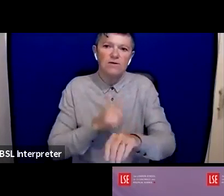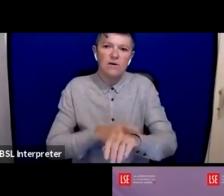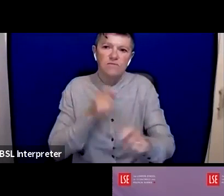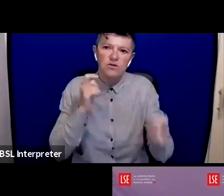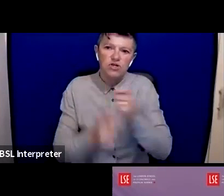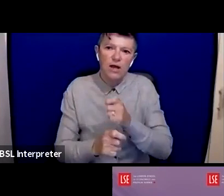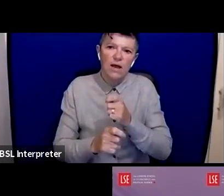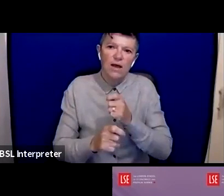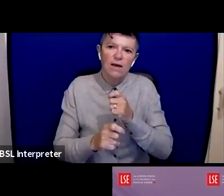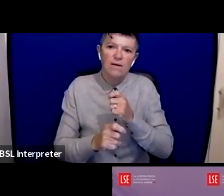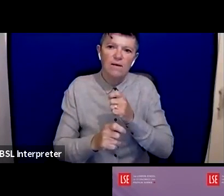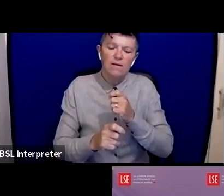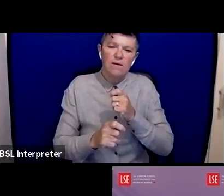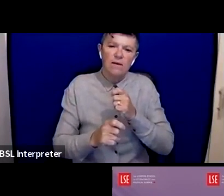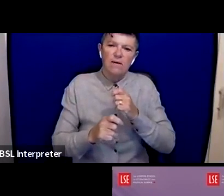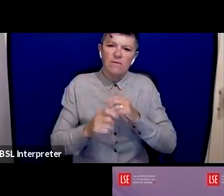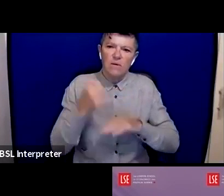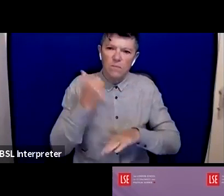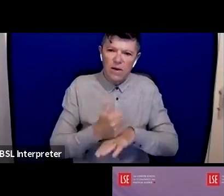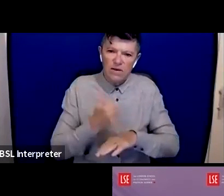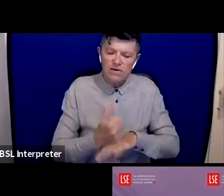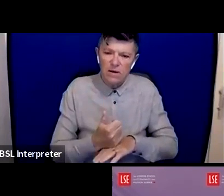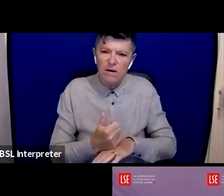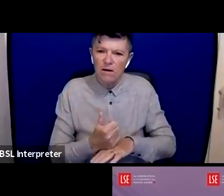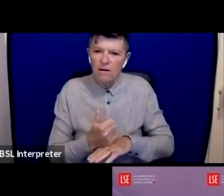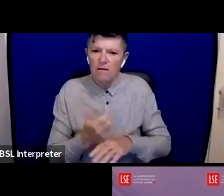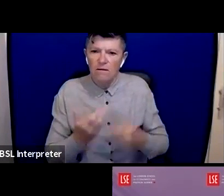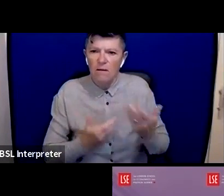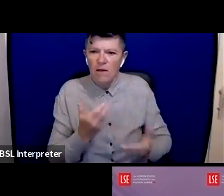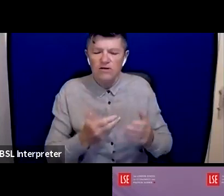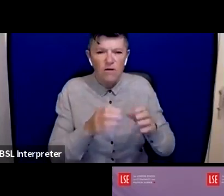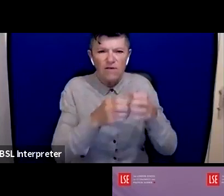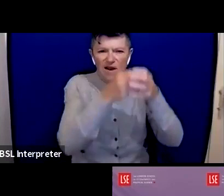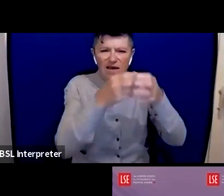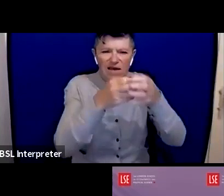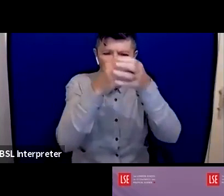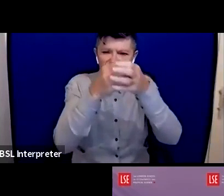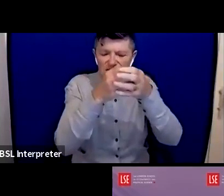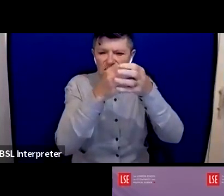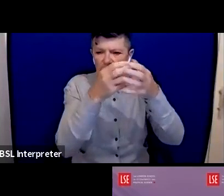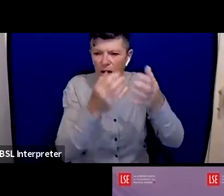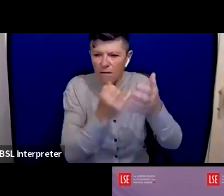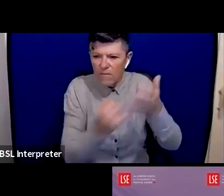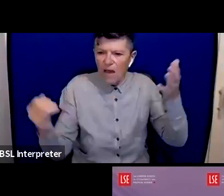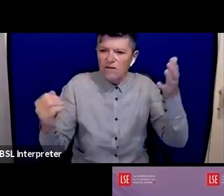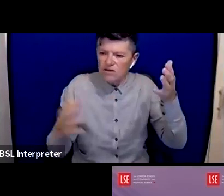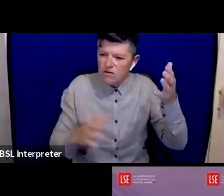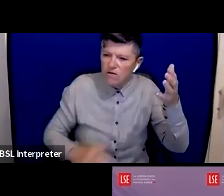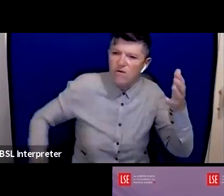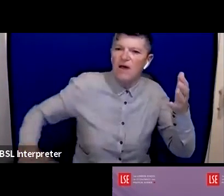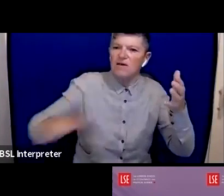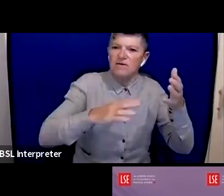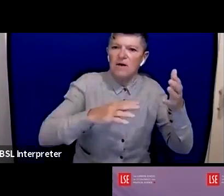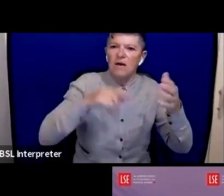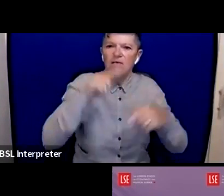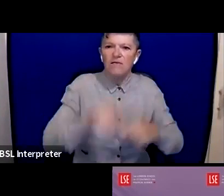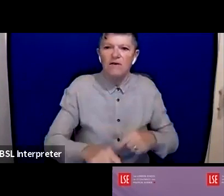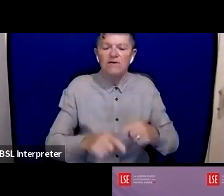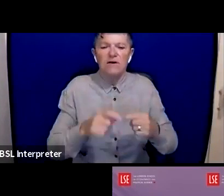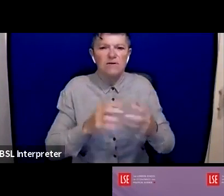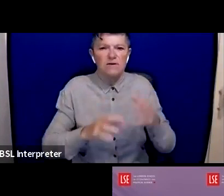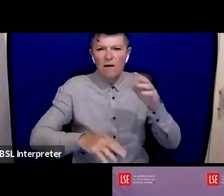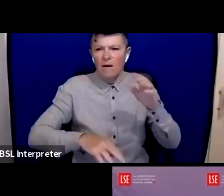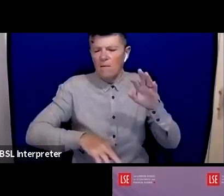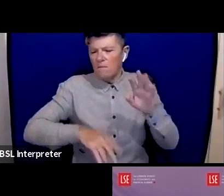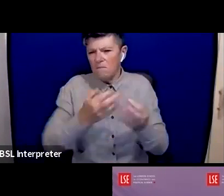component of that debate. This is not the elites against the rest. This is a set of multipolar societies with different kinds